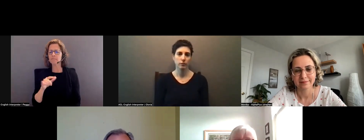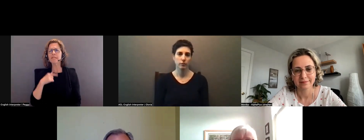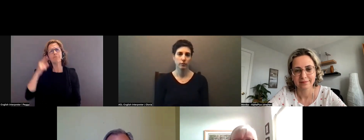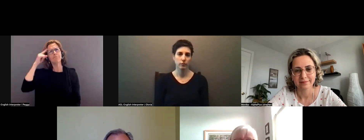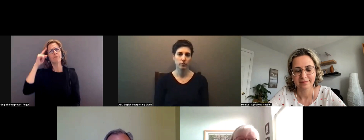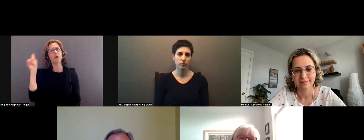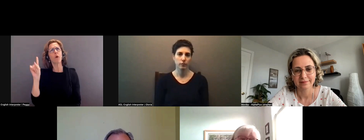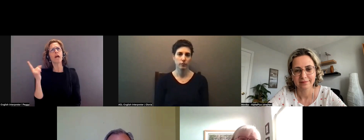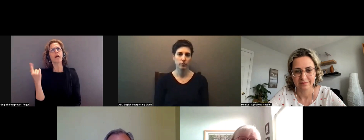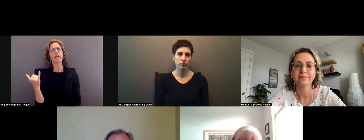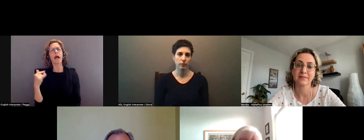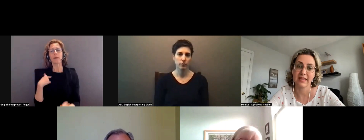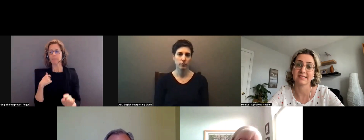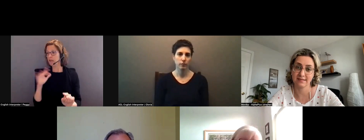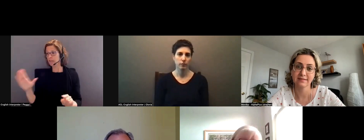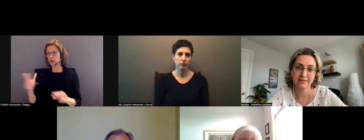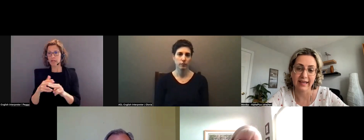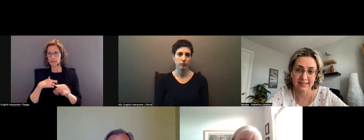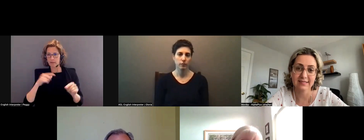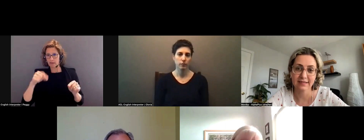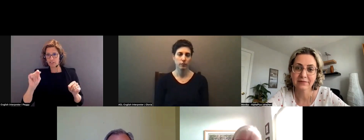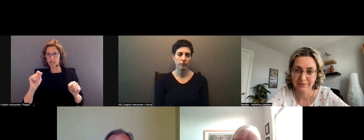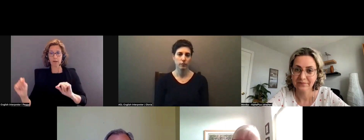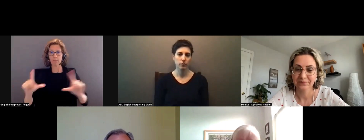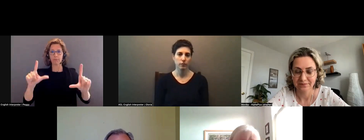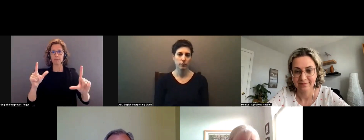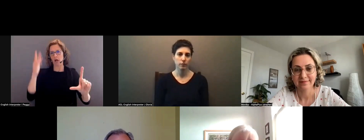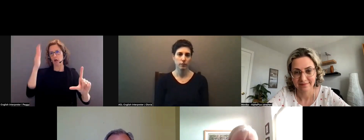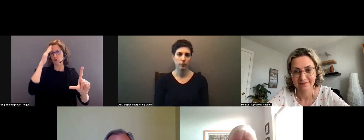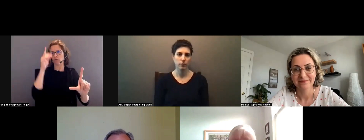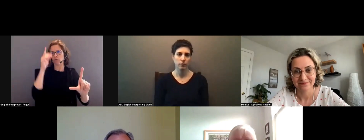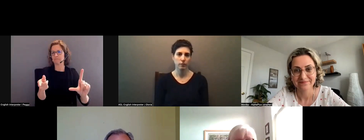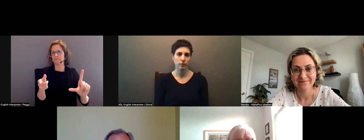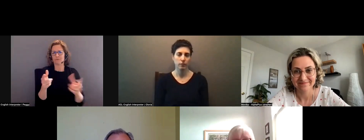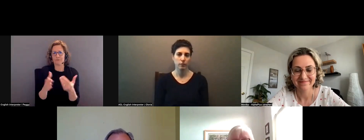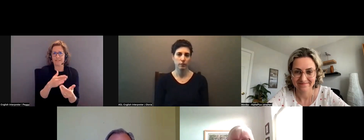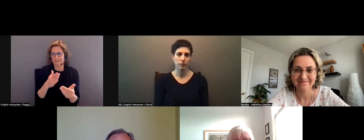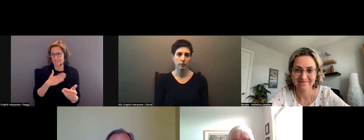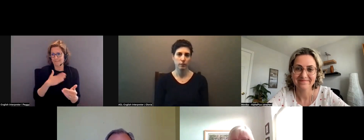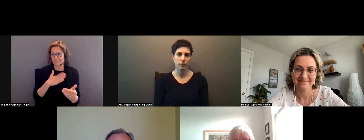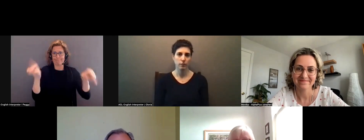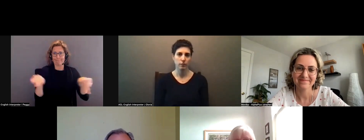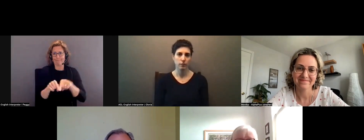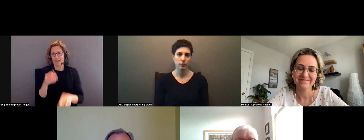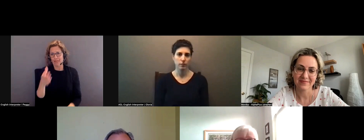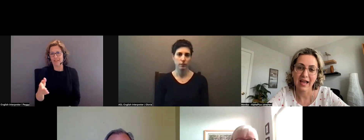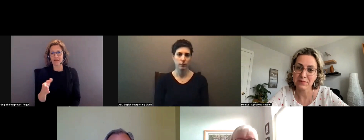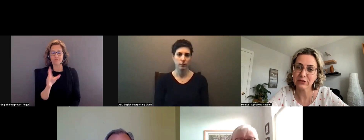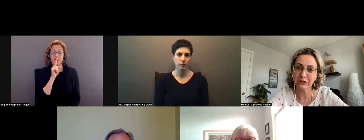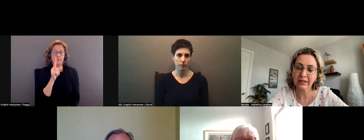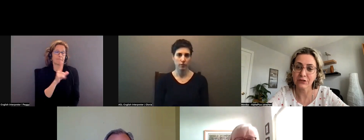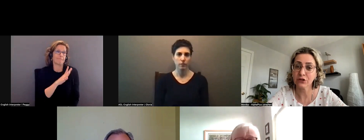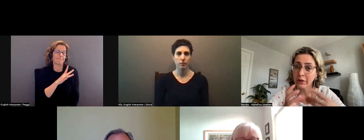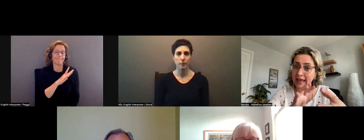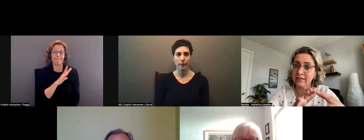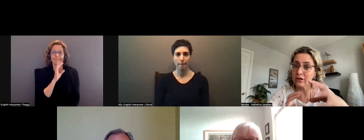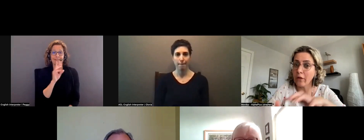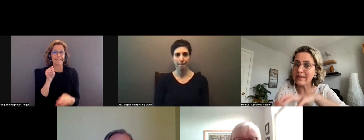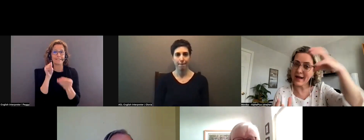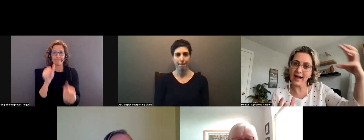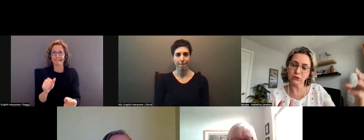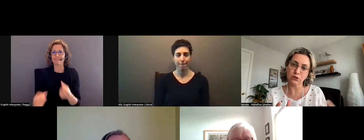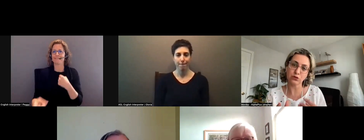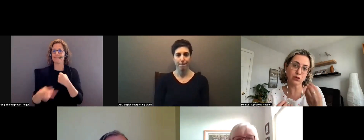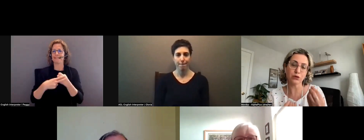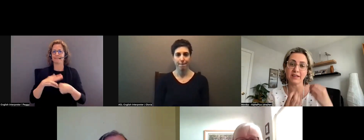very convenient. Yes. It's a small thing and super, super efficient. Absolutely. So again,